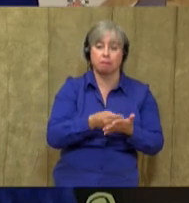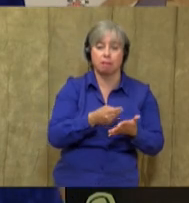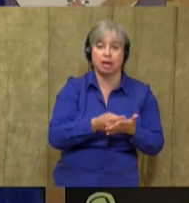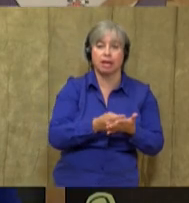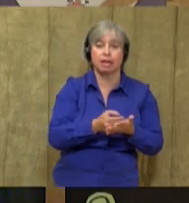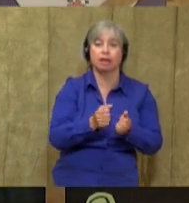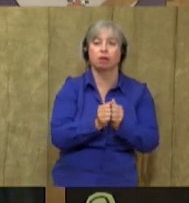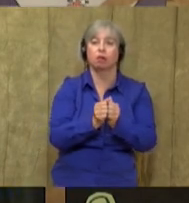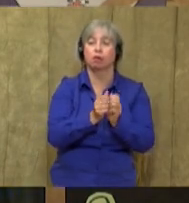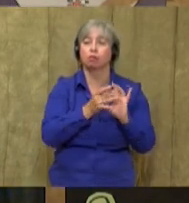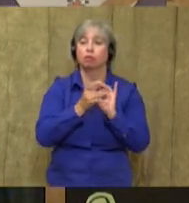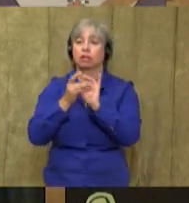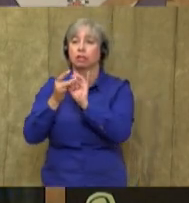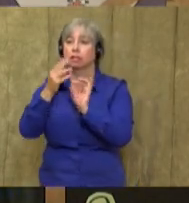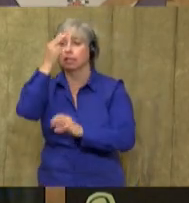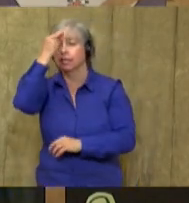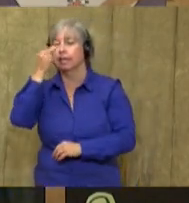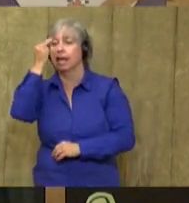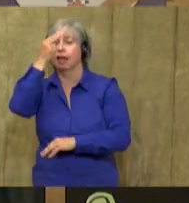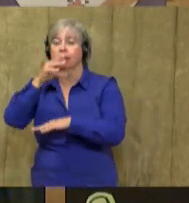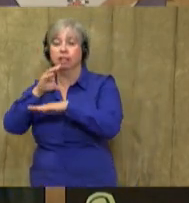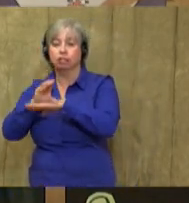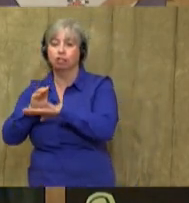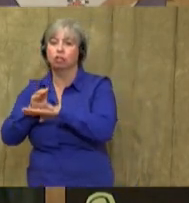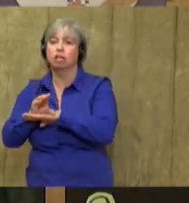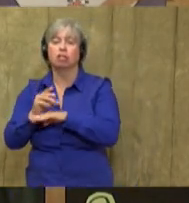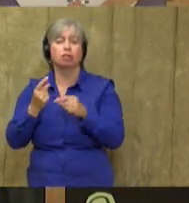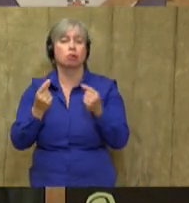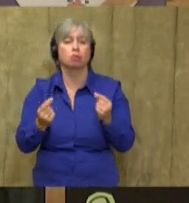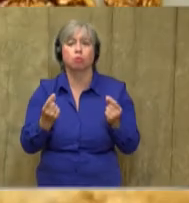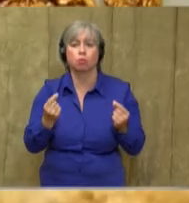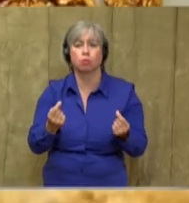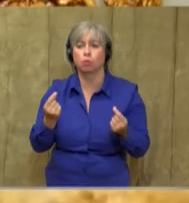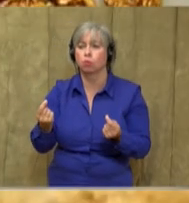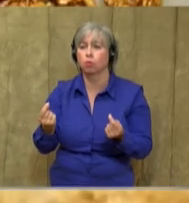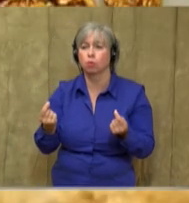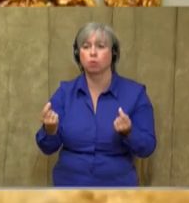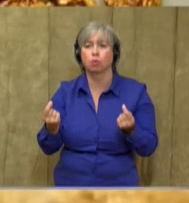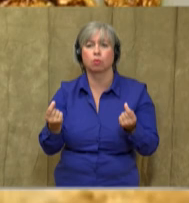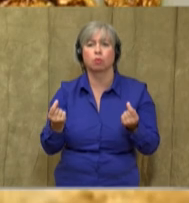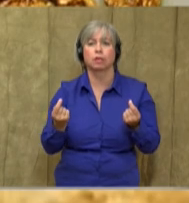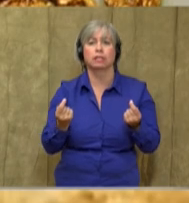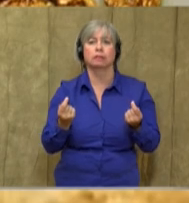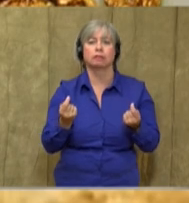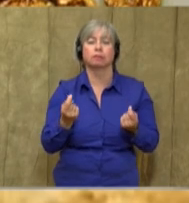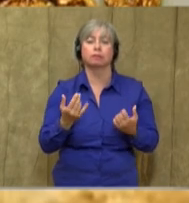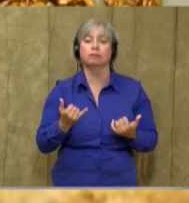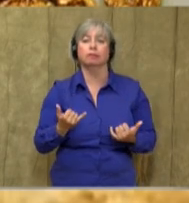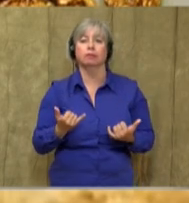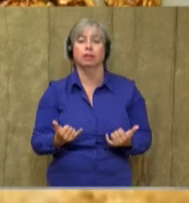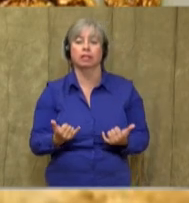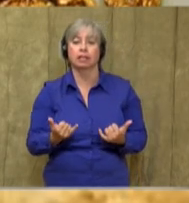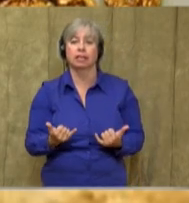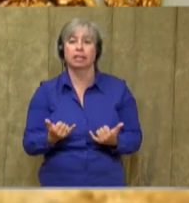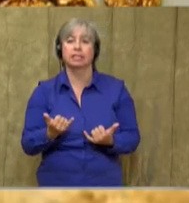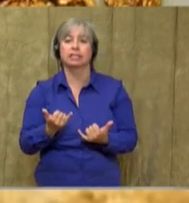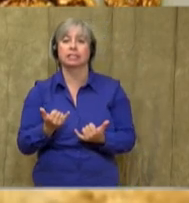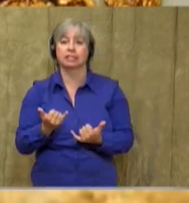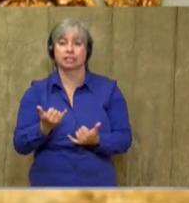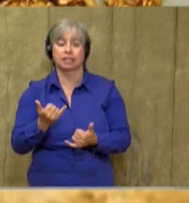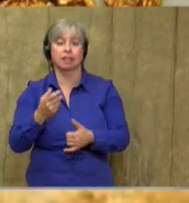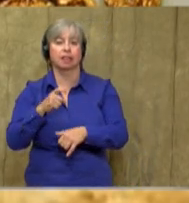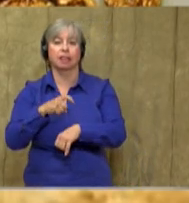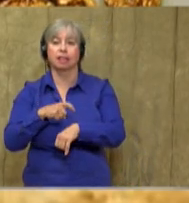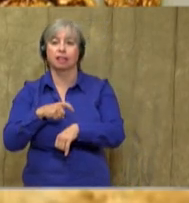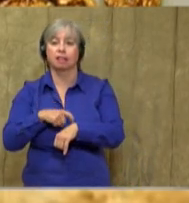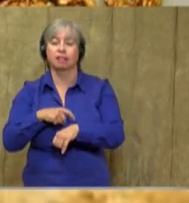Church. Now you might ask yourself, what are they going to do with all of this money? Well, this is going to be a time when people, remember, they don't